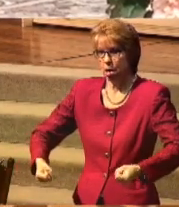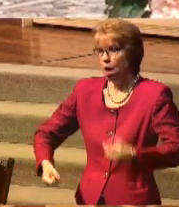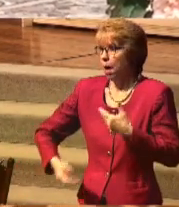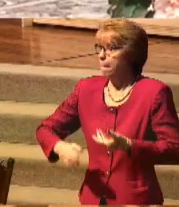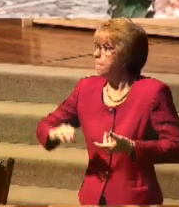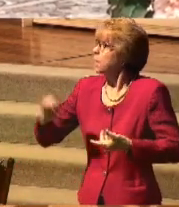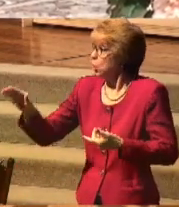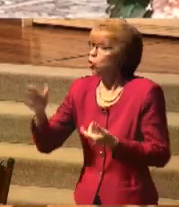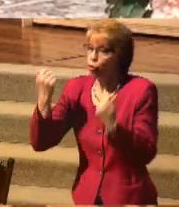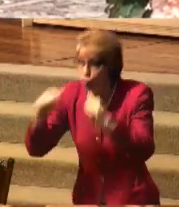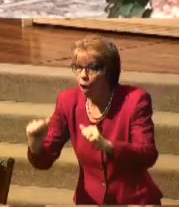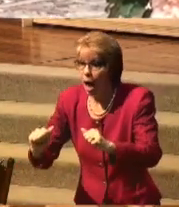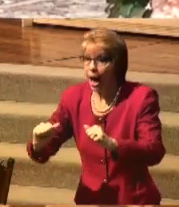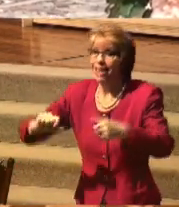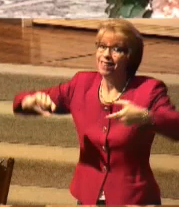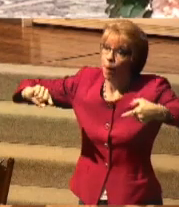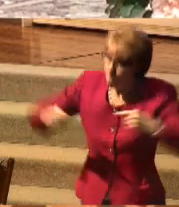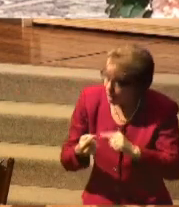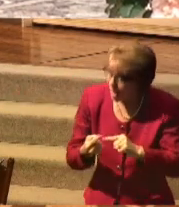and